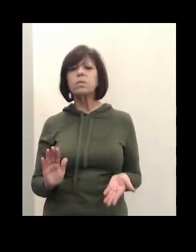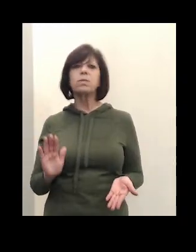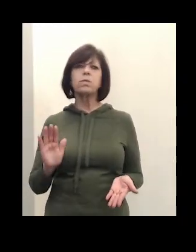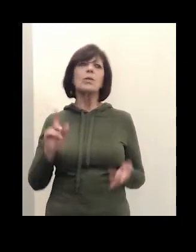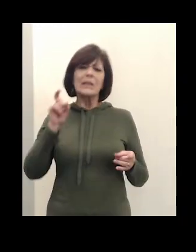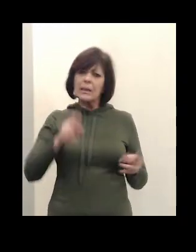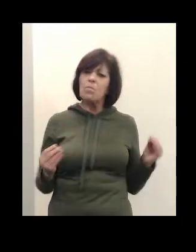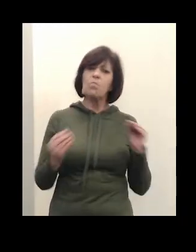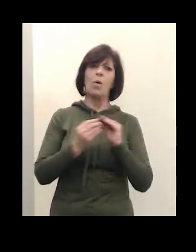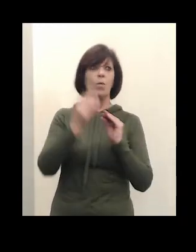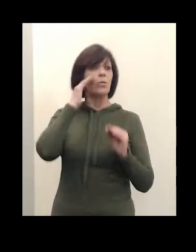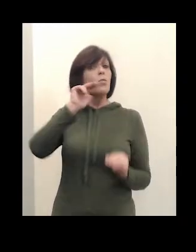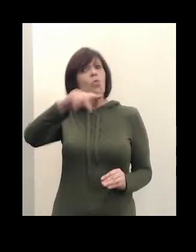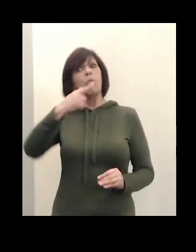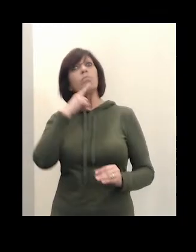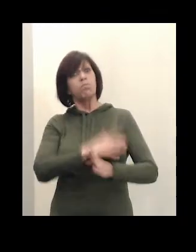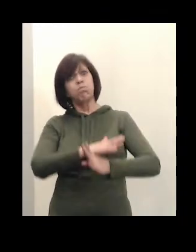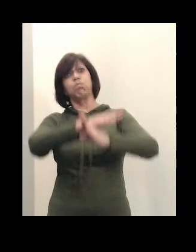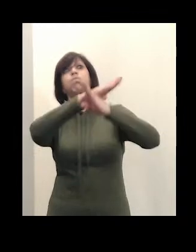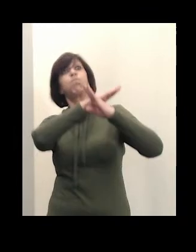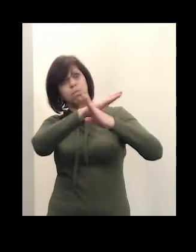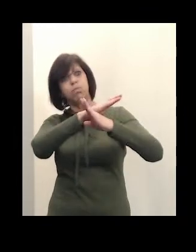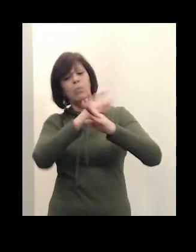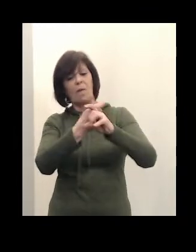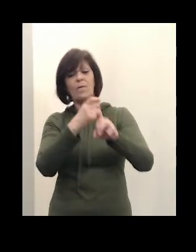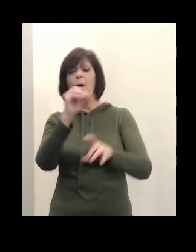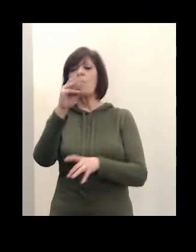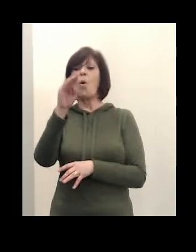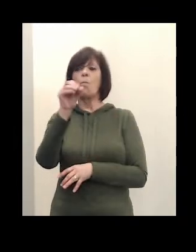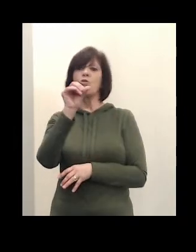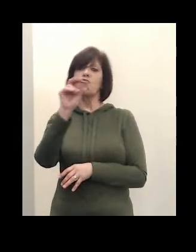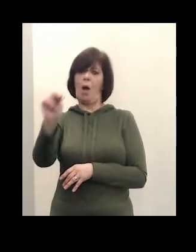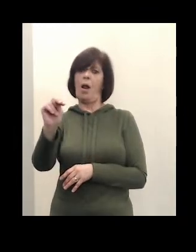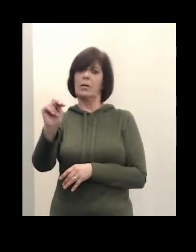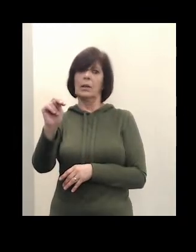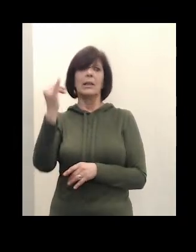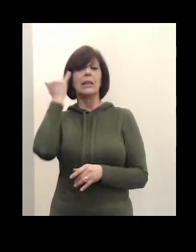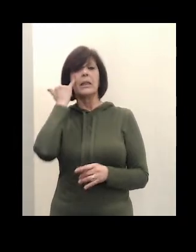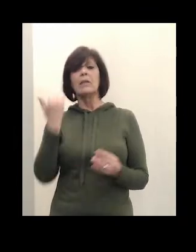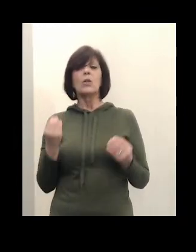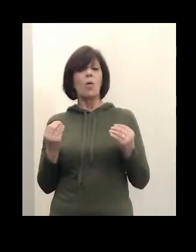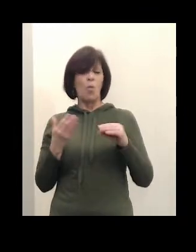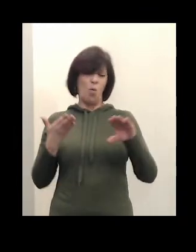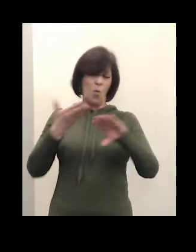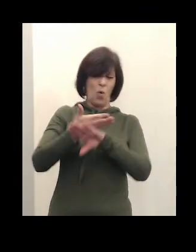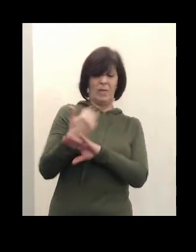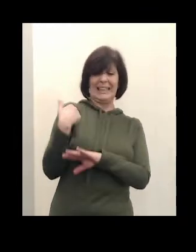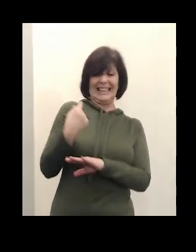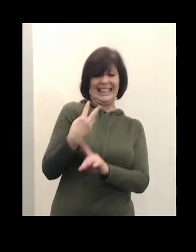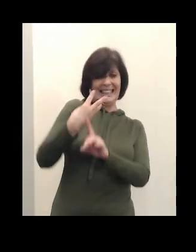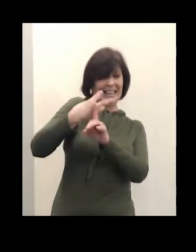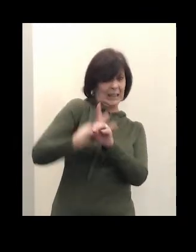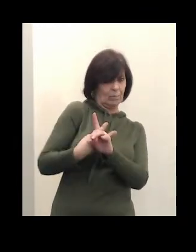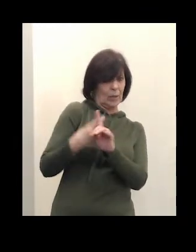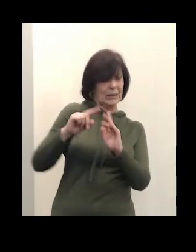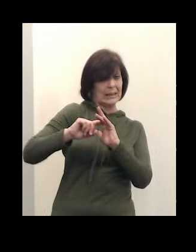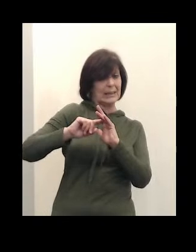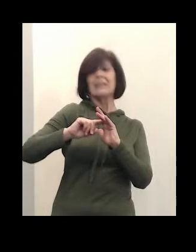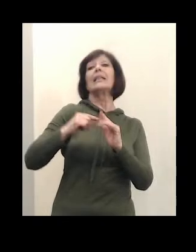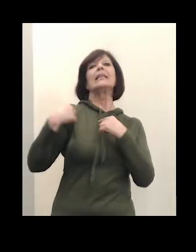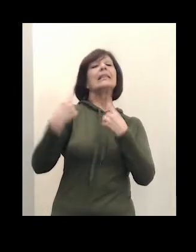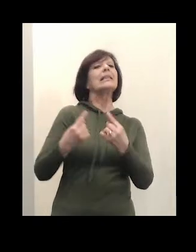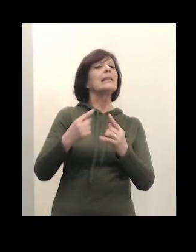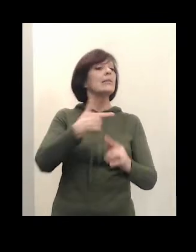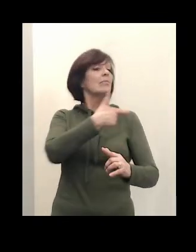you, especially from the Omicron variant, if it has been more than 6 months since you had your original completion of